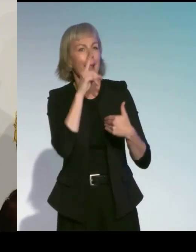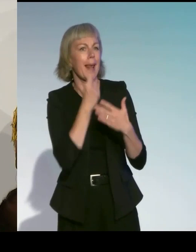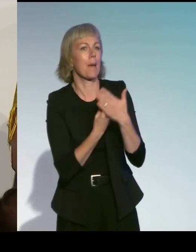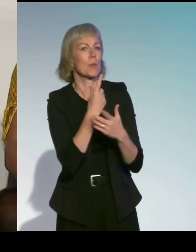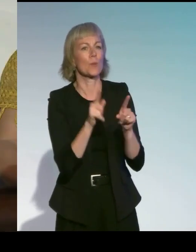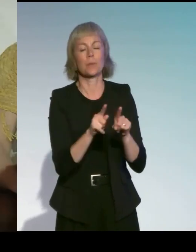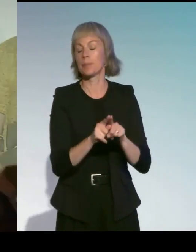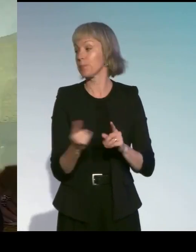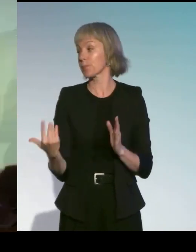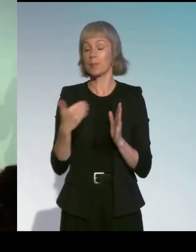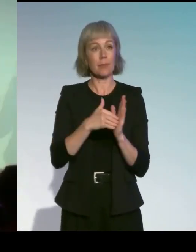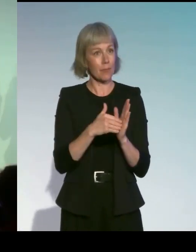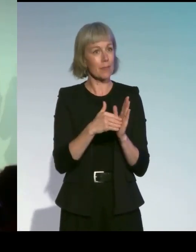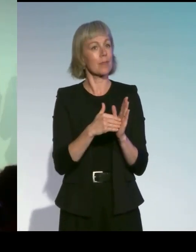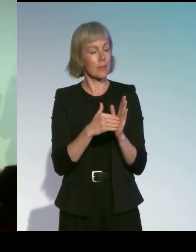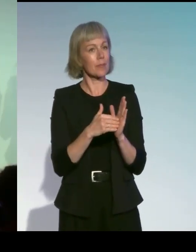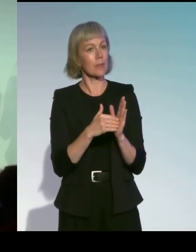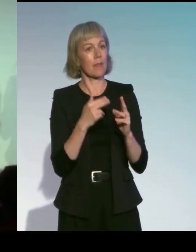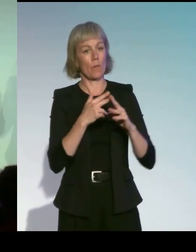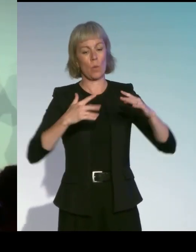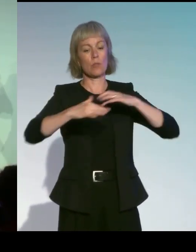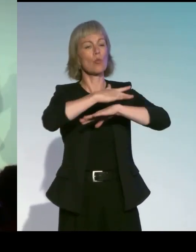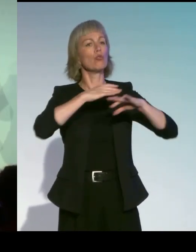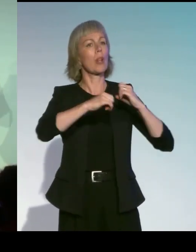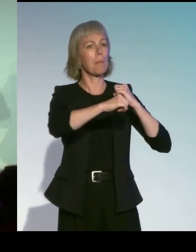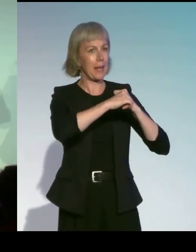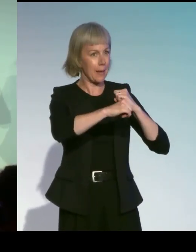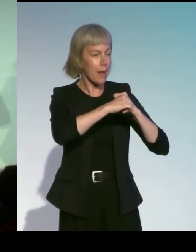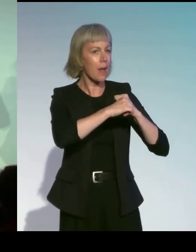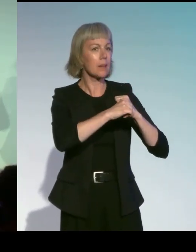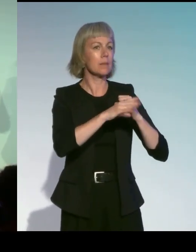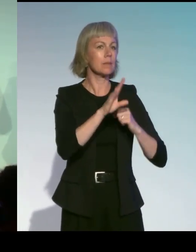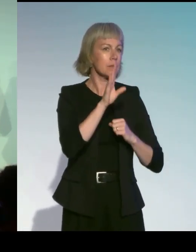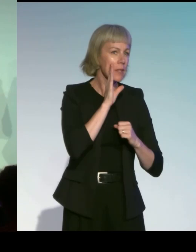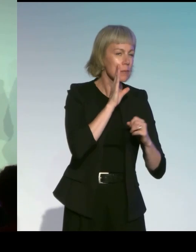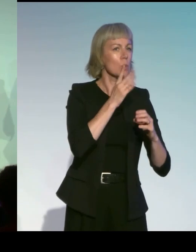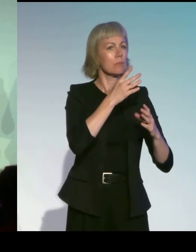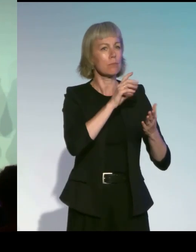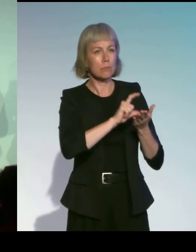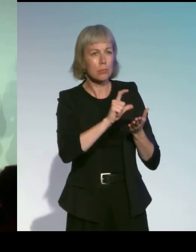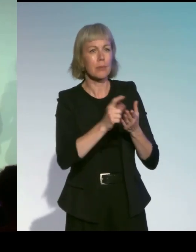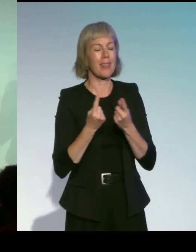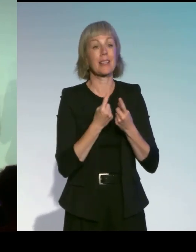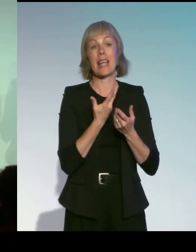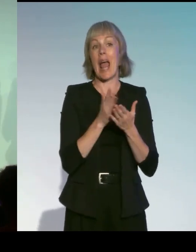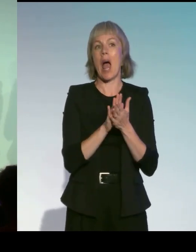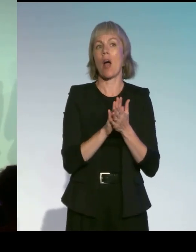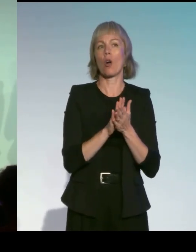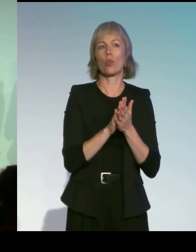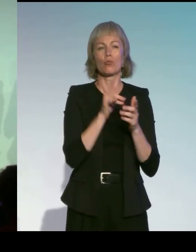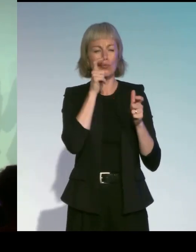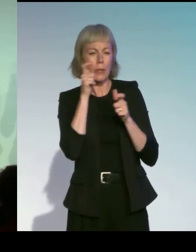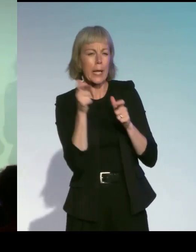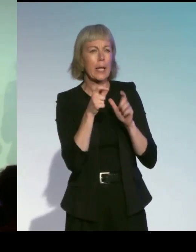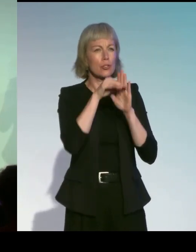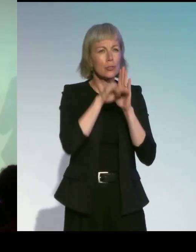Can I add something to that, just in terms of the social media space and the regulation of pornography and the ways in which pornography is